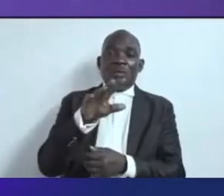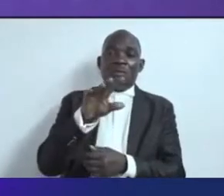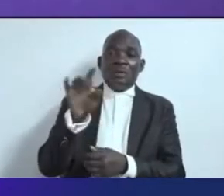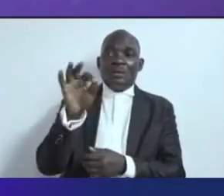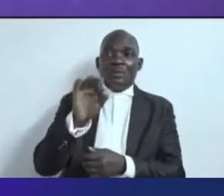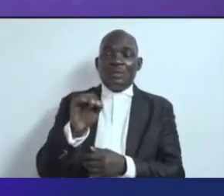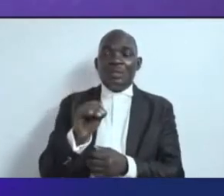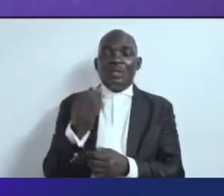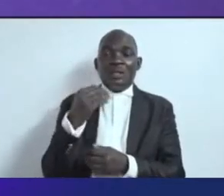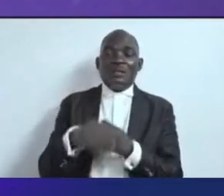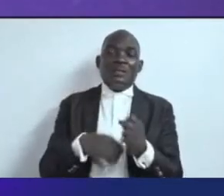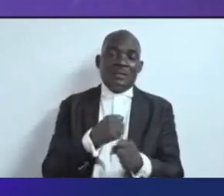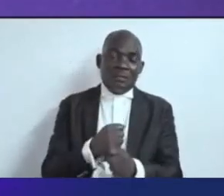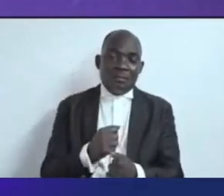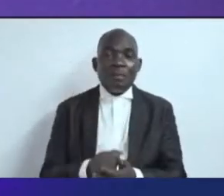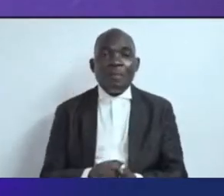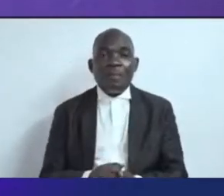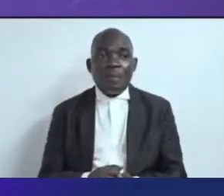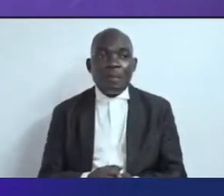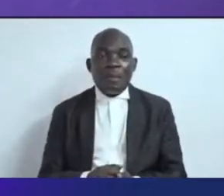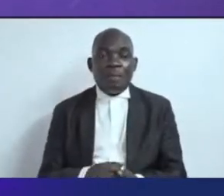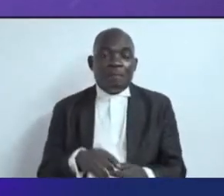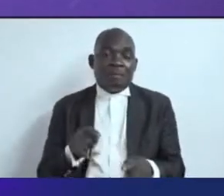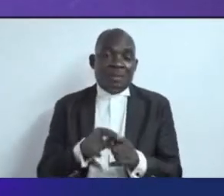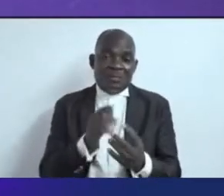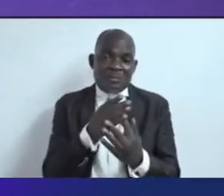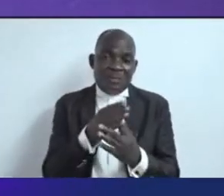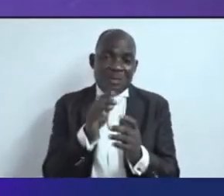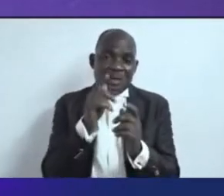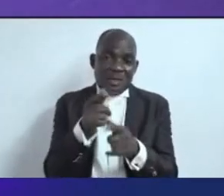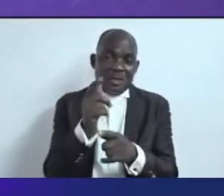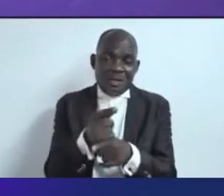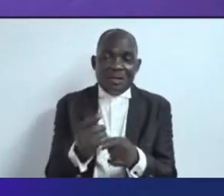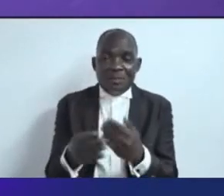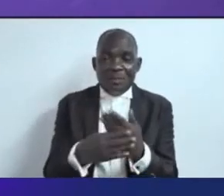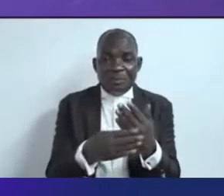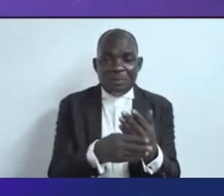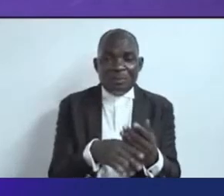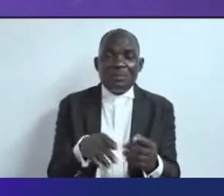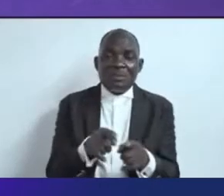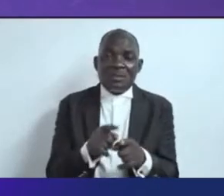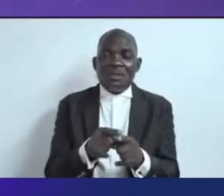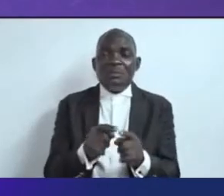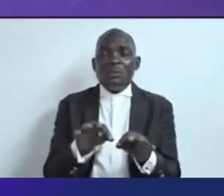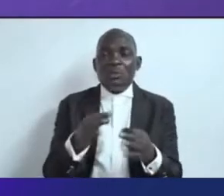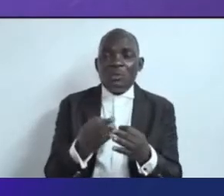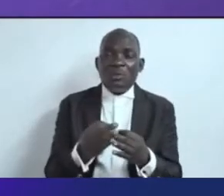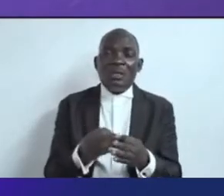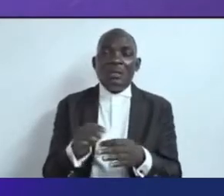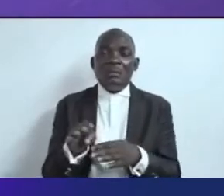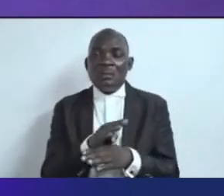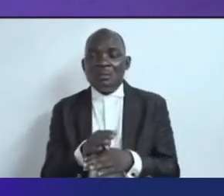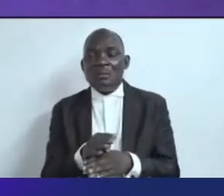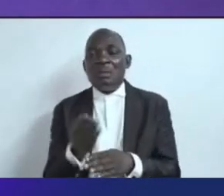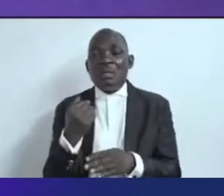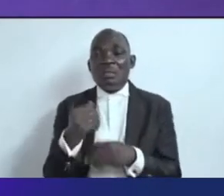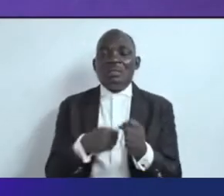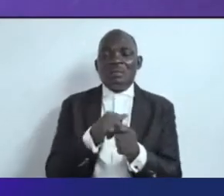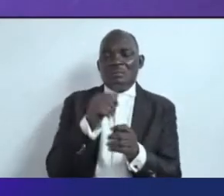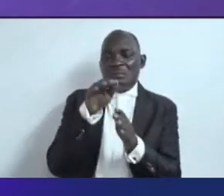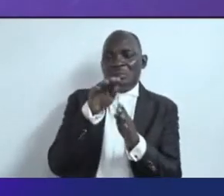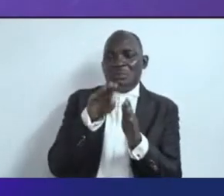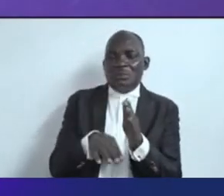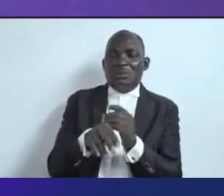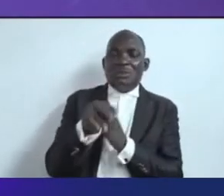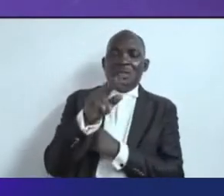in August 2023. The average lending rates of banks to households and firms over the period declined marginally